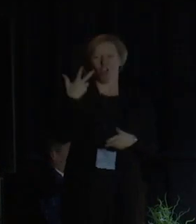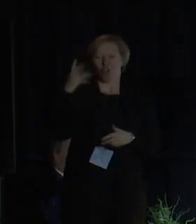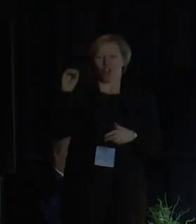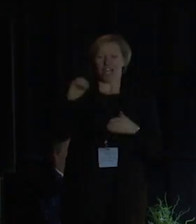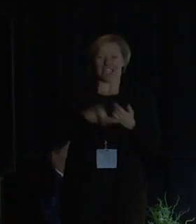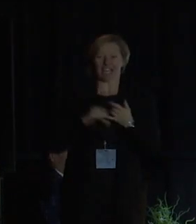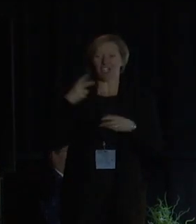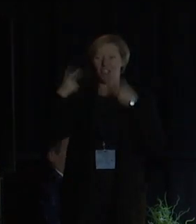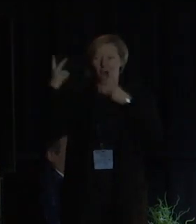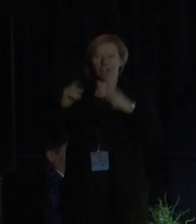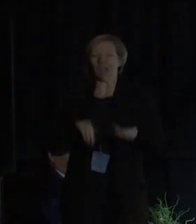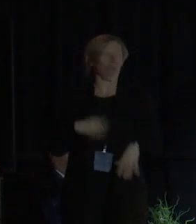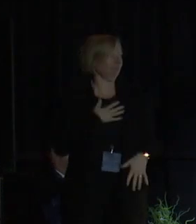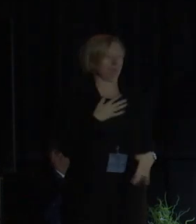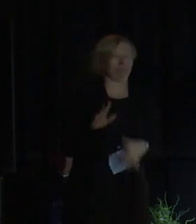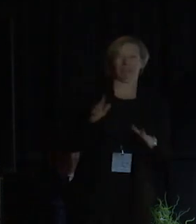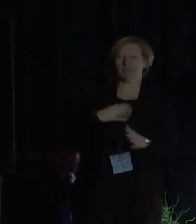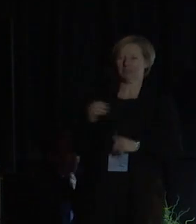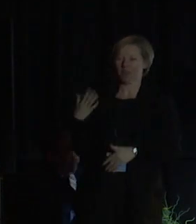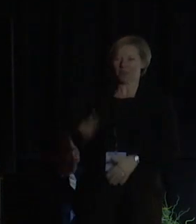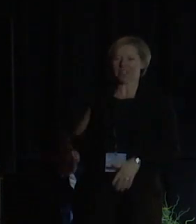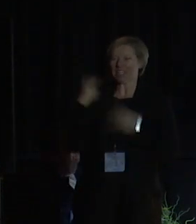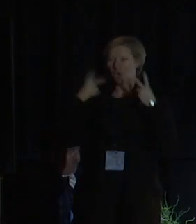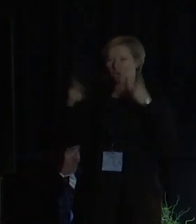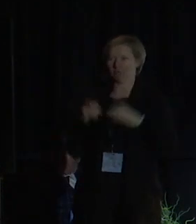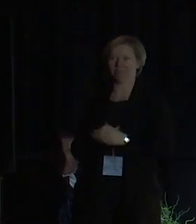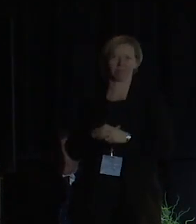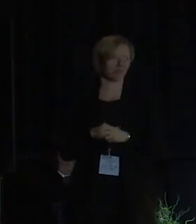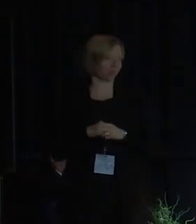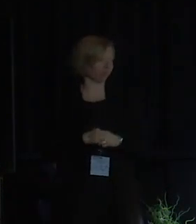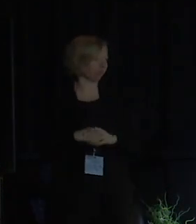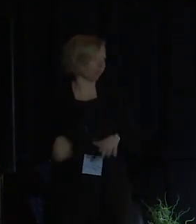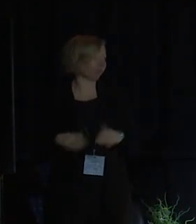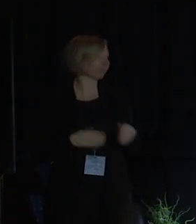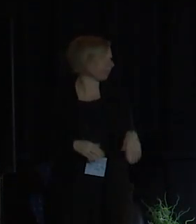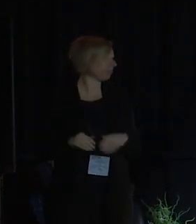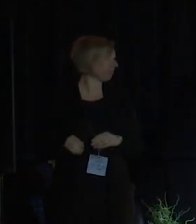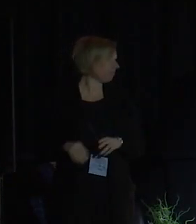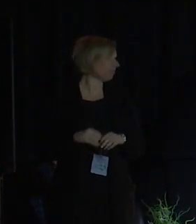Okay, right, okay. Well, it wouldn't be a Fabularium pitch without a little bit of a song.